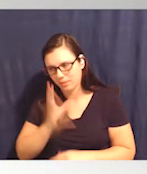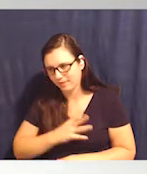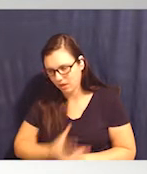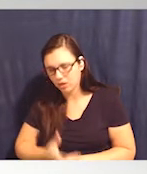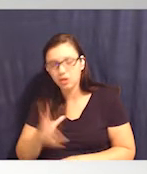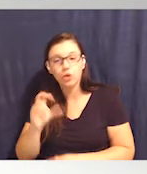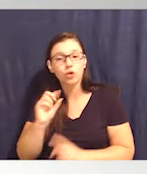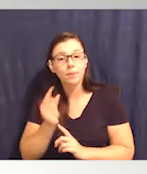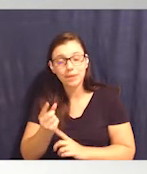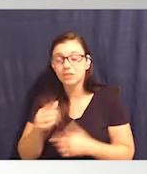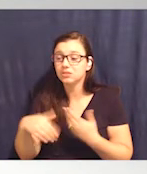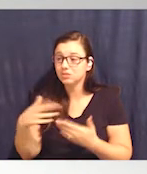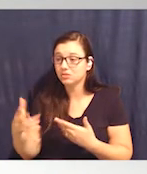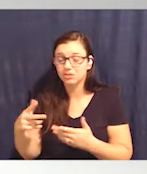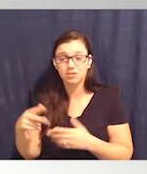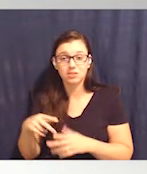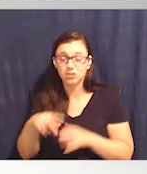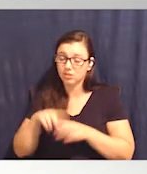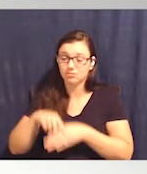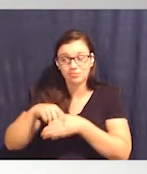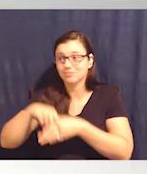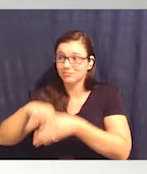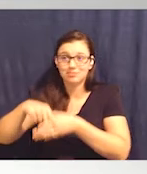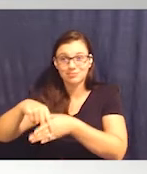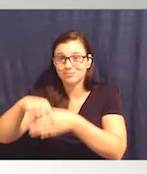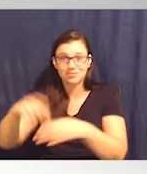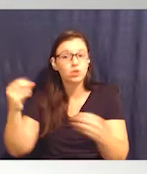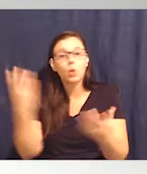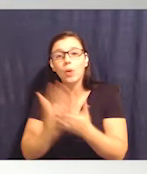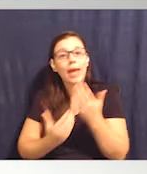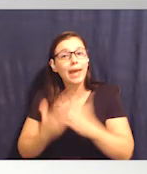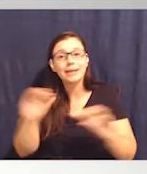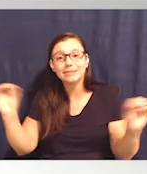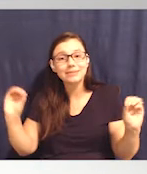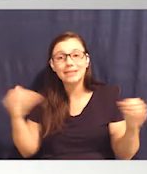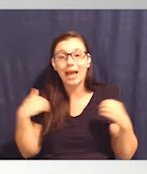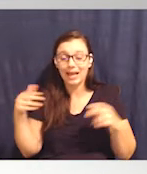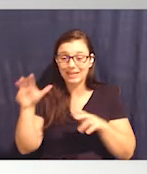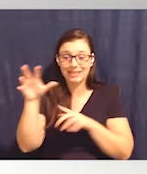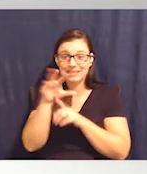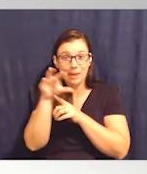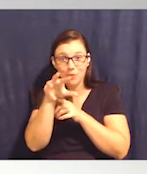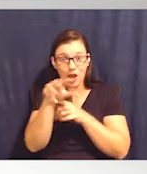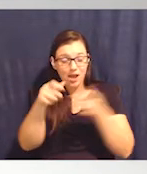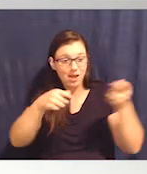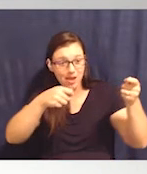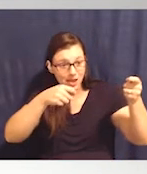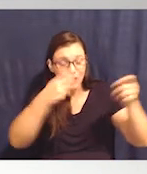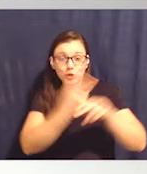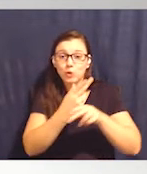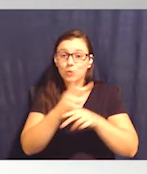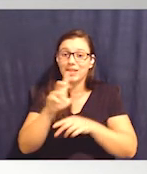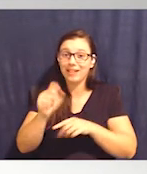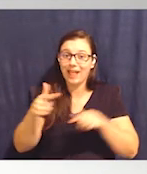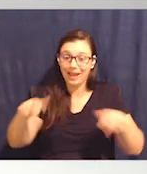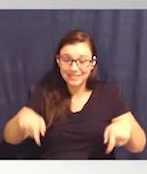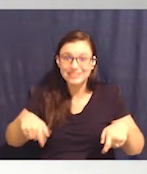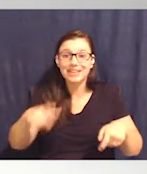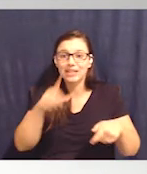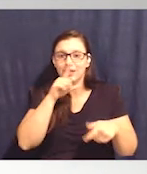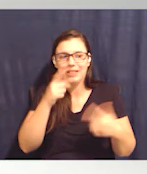past me at a gallop, no hands. He's got his camera like this, using his legs, and he's laughing at me. And I'm going, thank